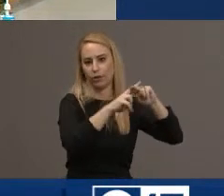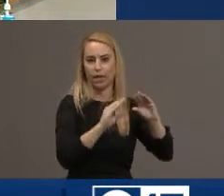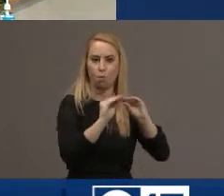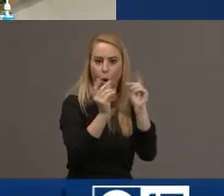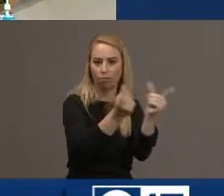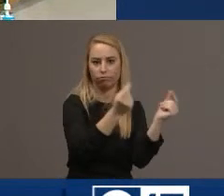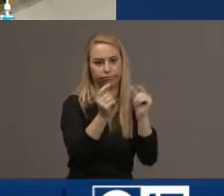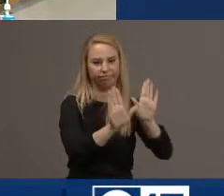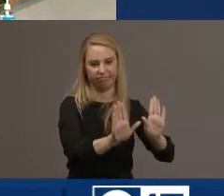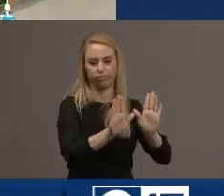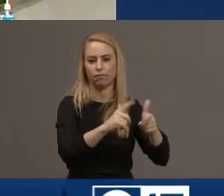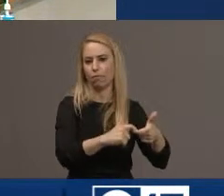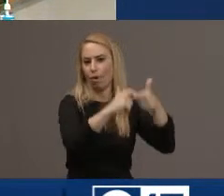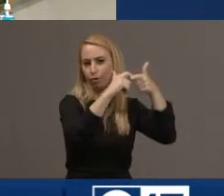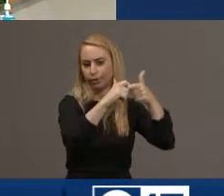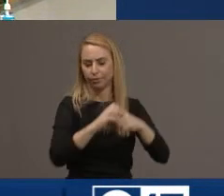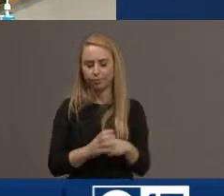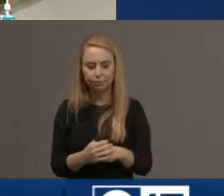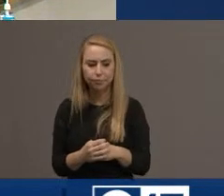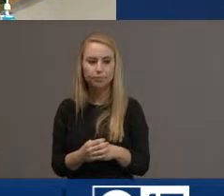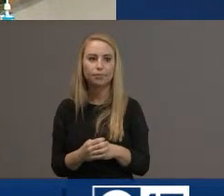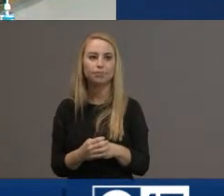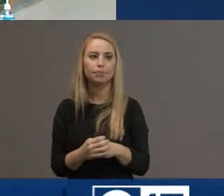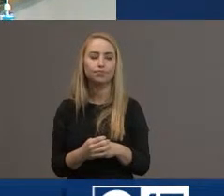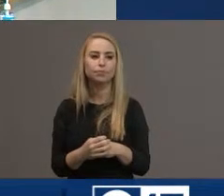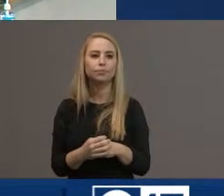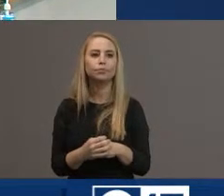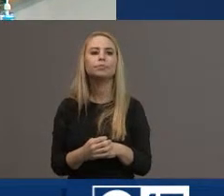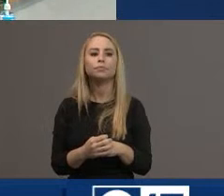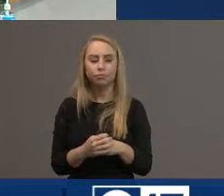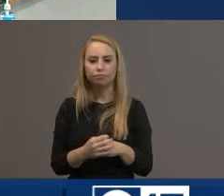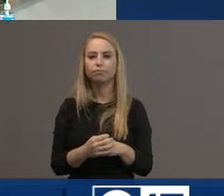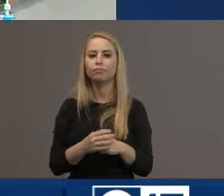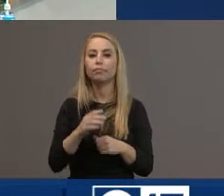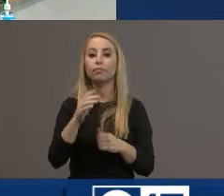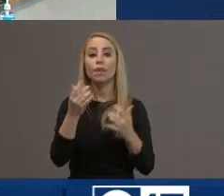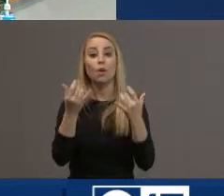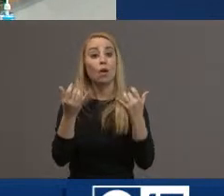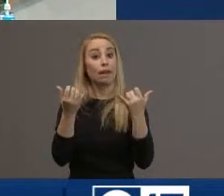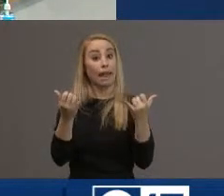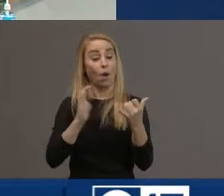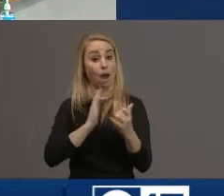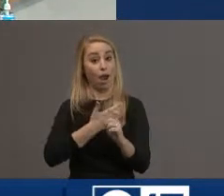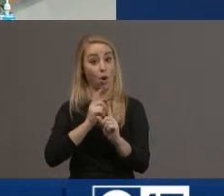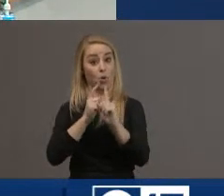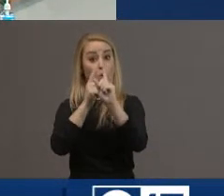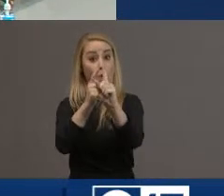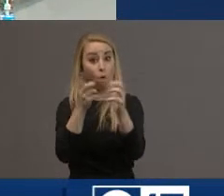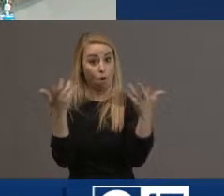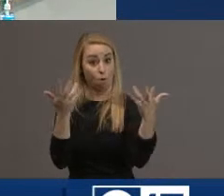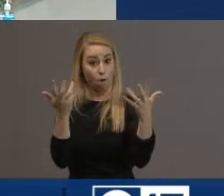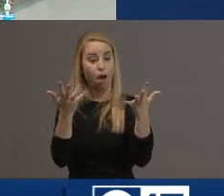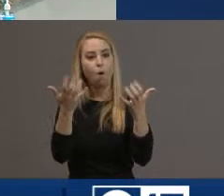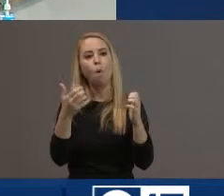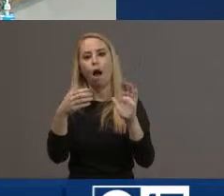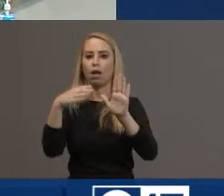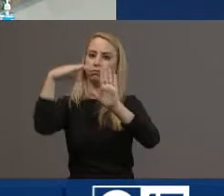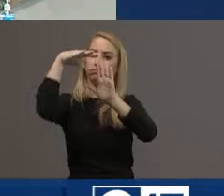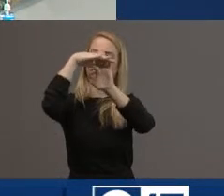Let's look at our symptoms. And we know what we're looking for here. It's a downward trajectory in both COVID-like illness in